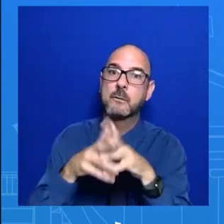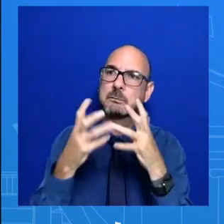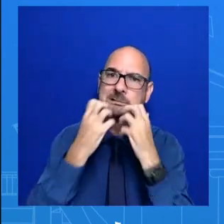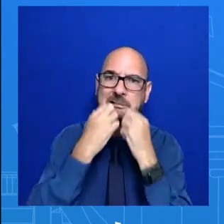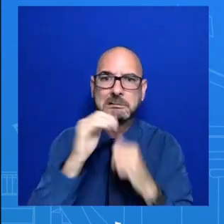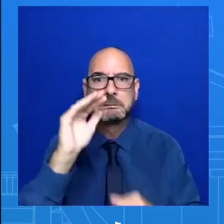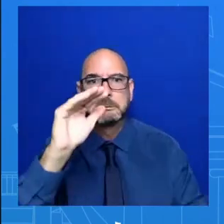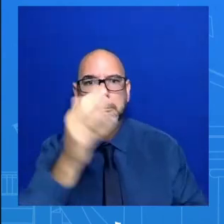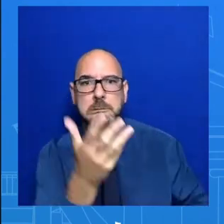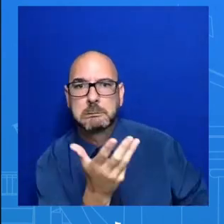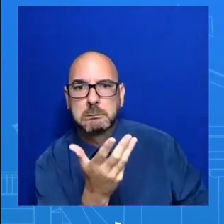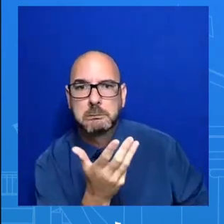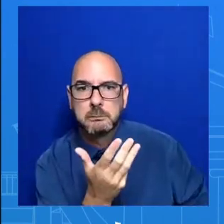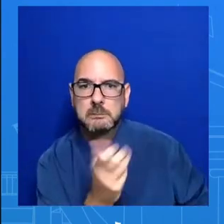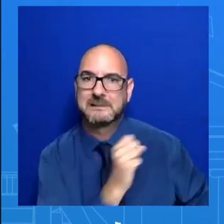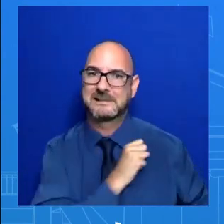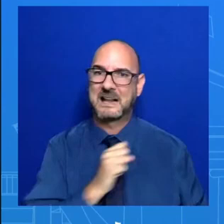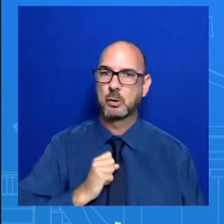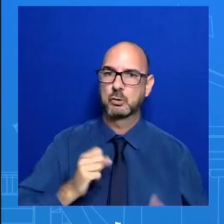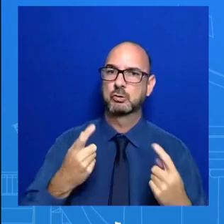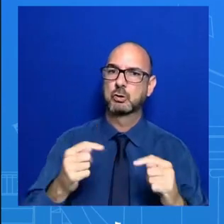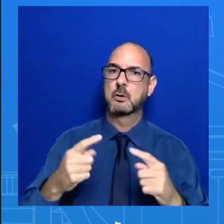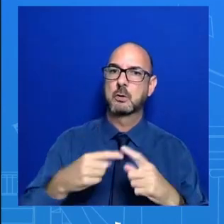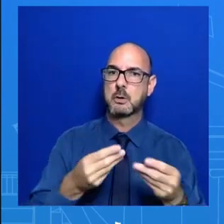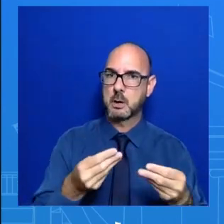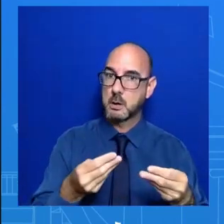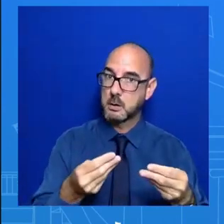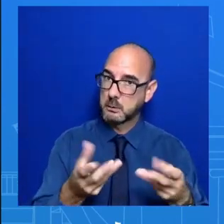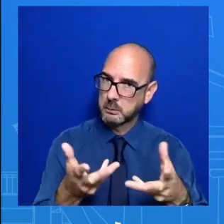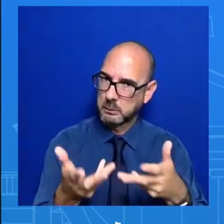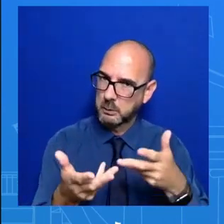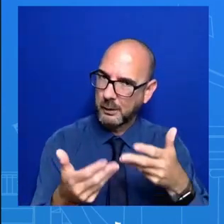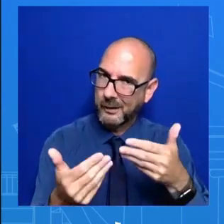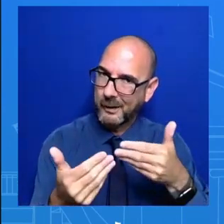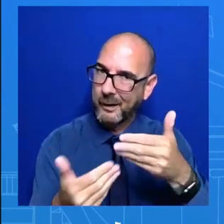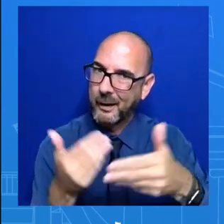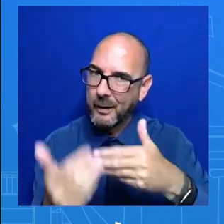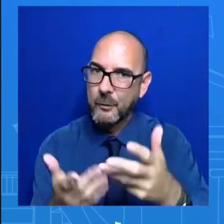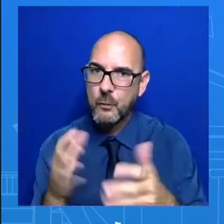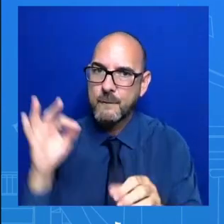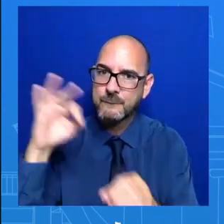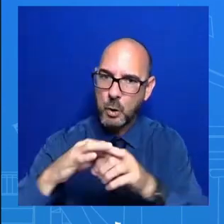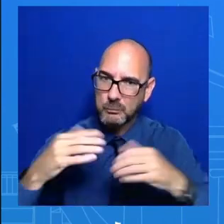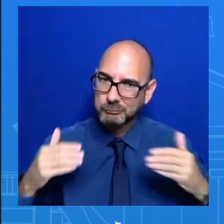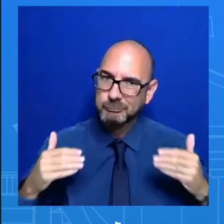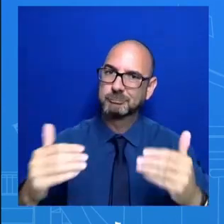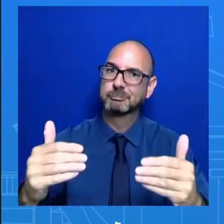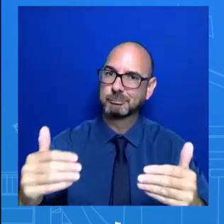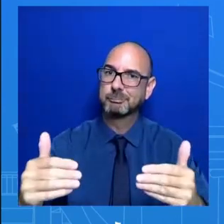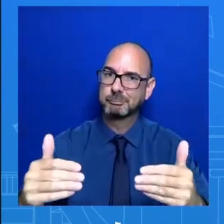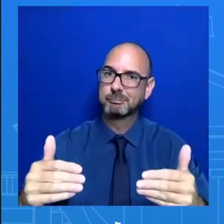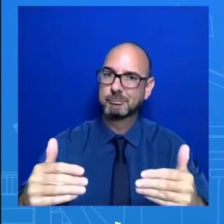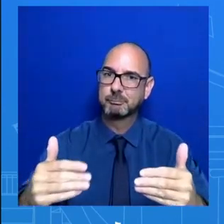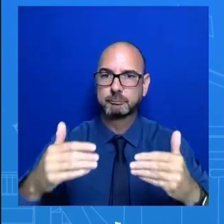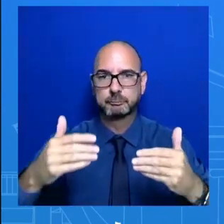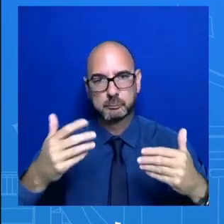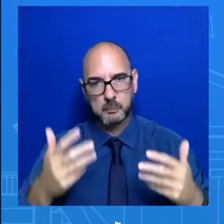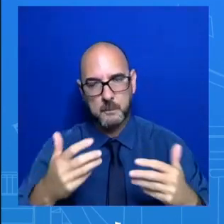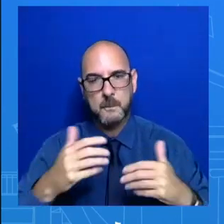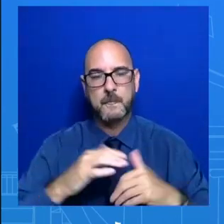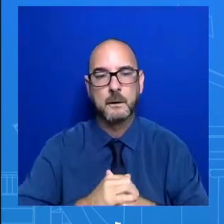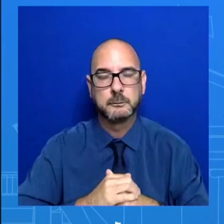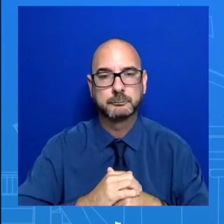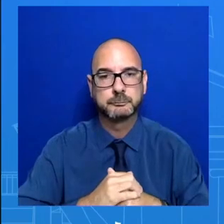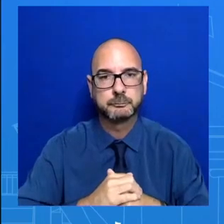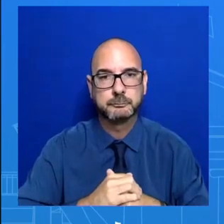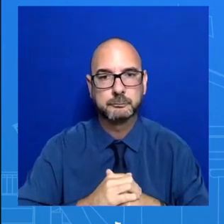on behalf of not just, obviously, not just of what the negotiators wanted to get done in that bipartisan way, but also